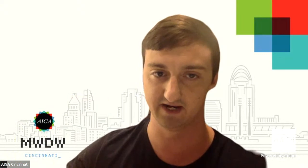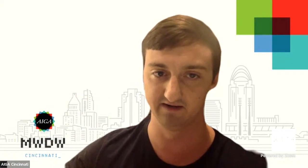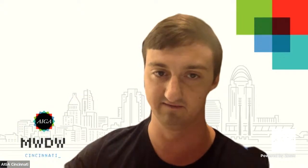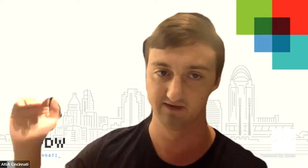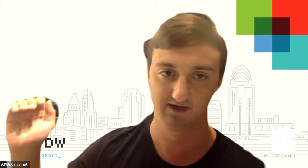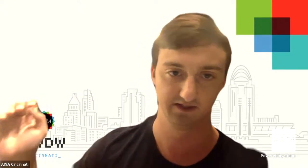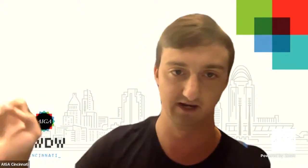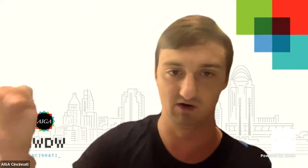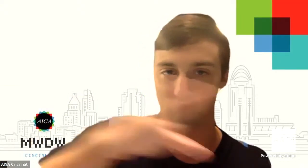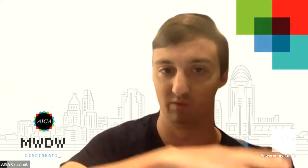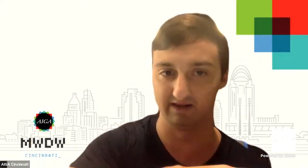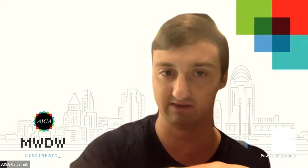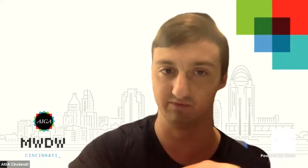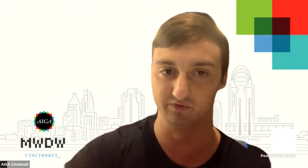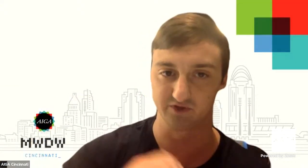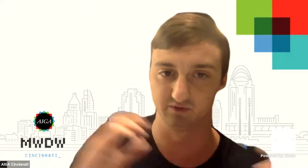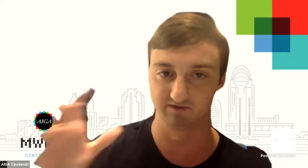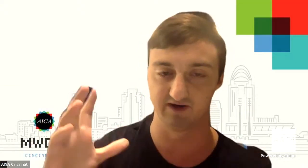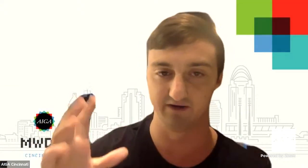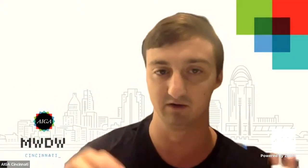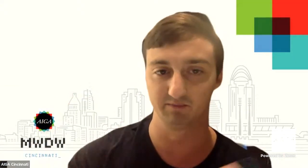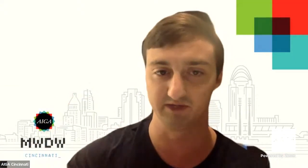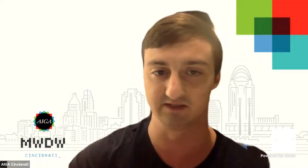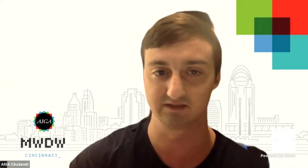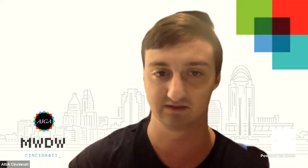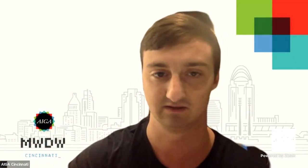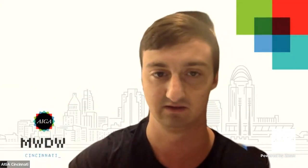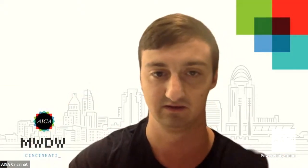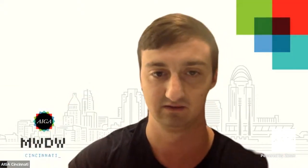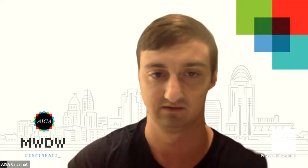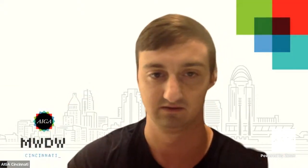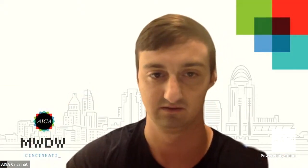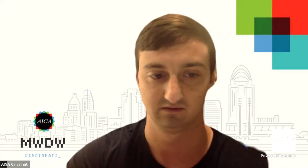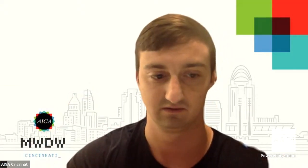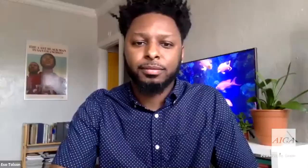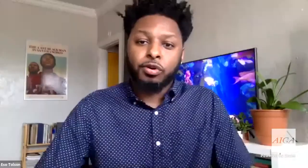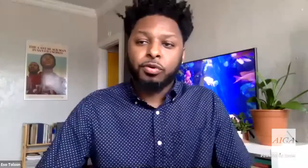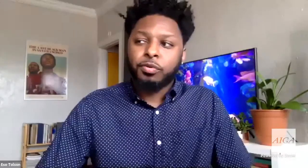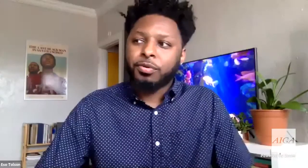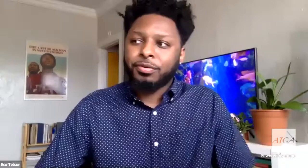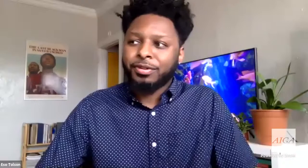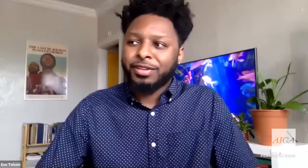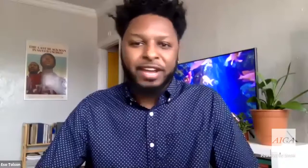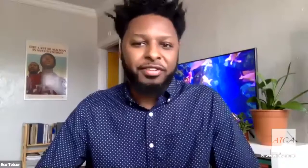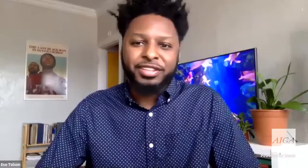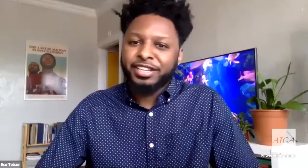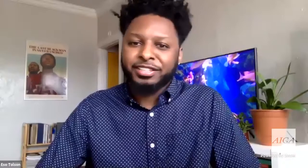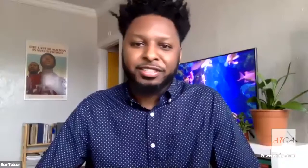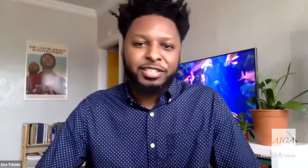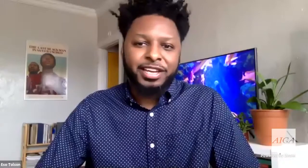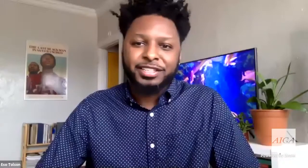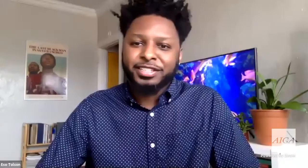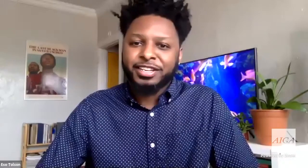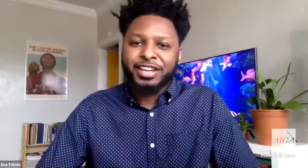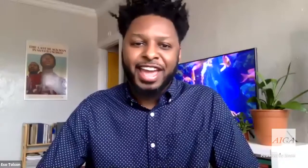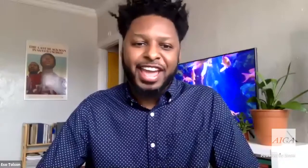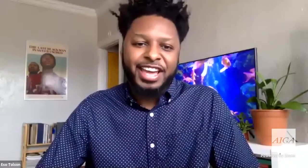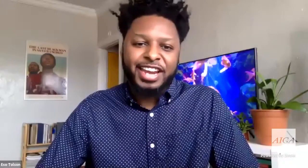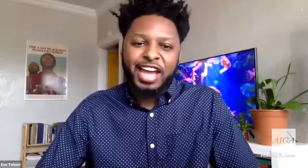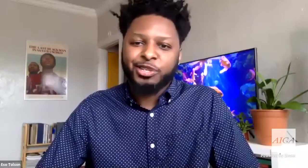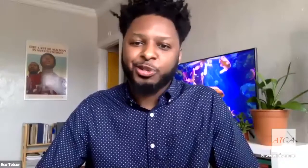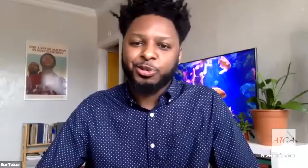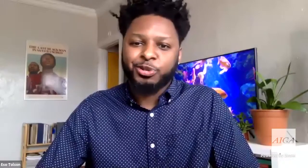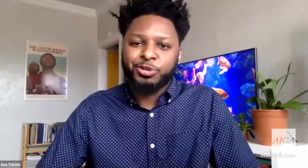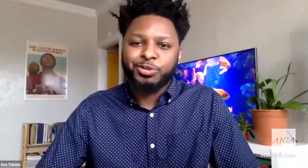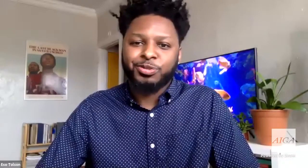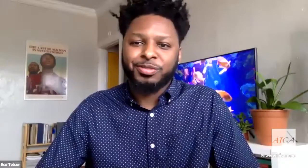always kind of get all the way through to a final piece? So everything is a sketch, and